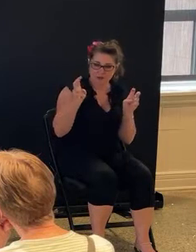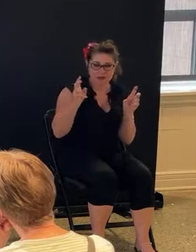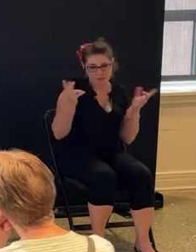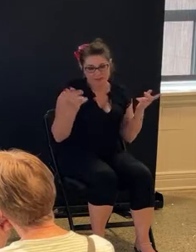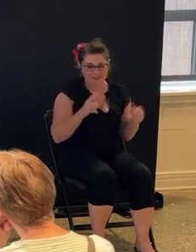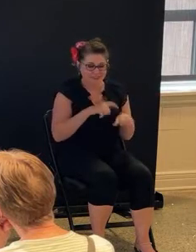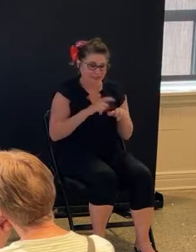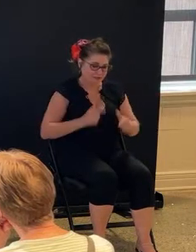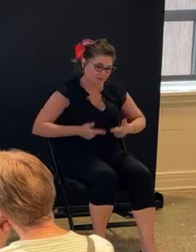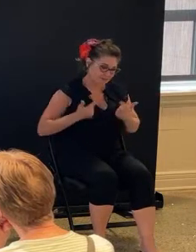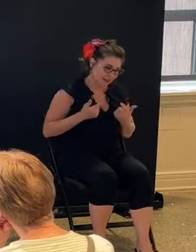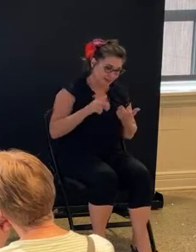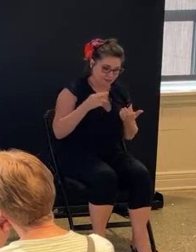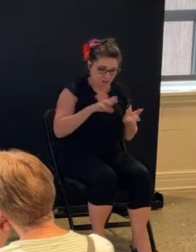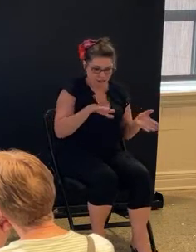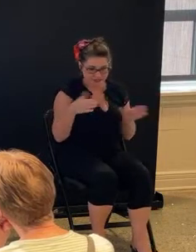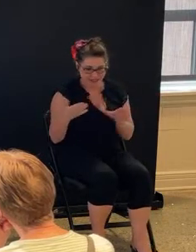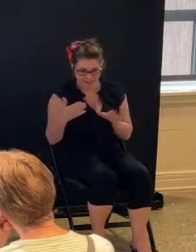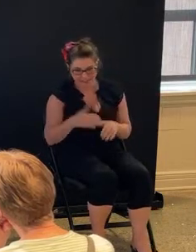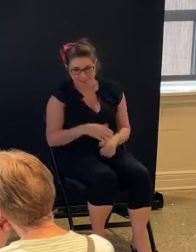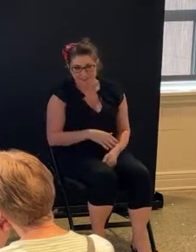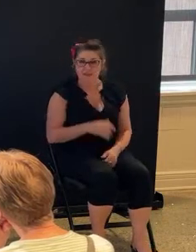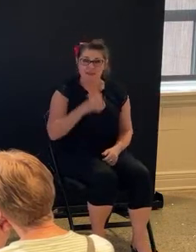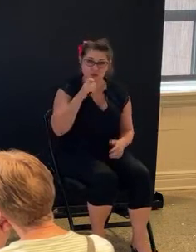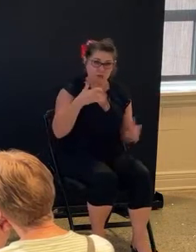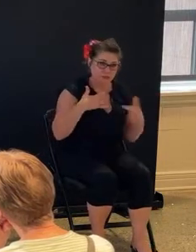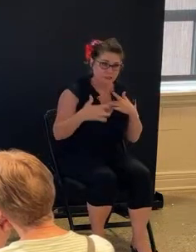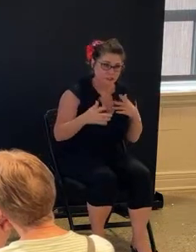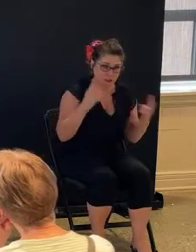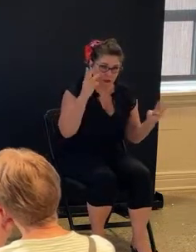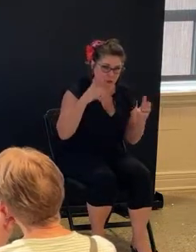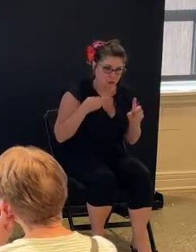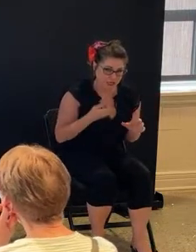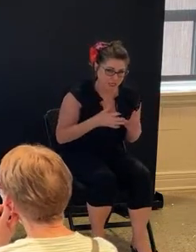sort of topics, so not to worry anybody too much again.